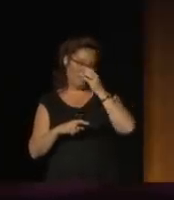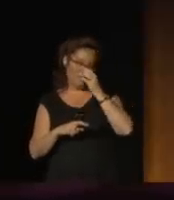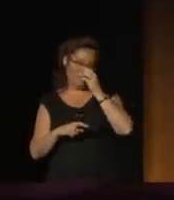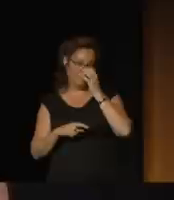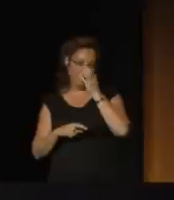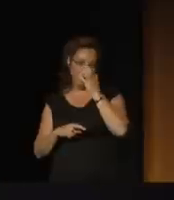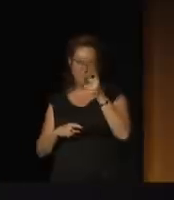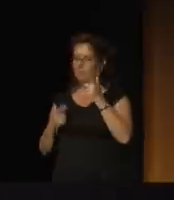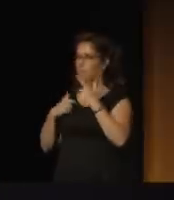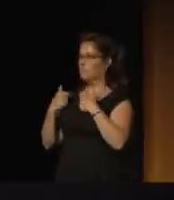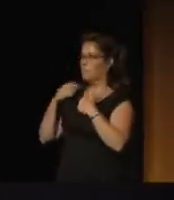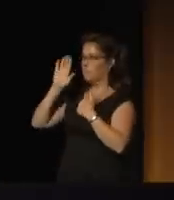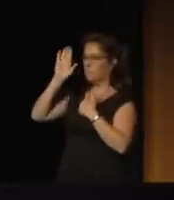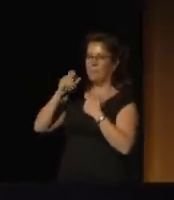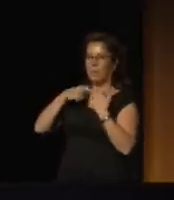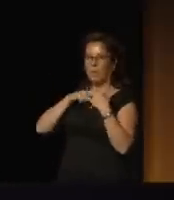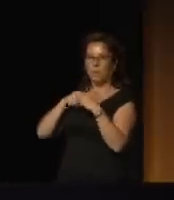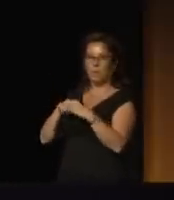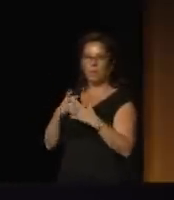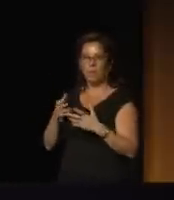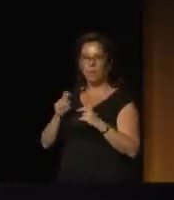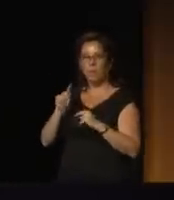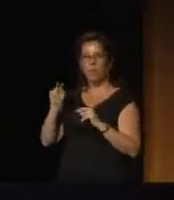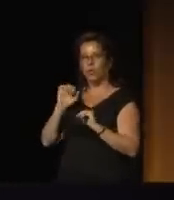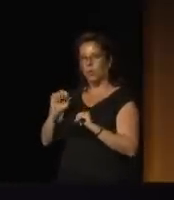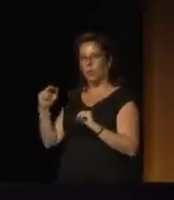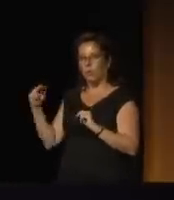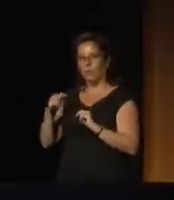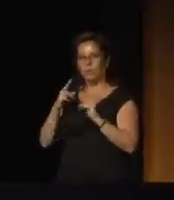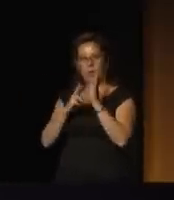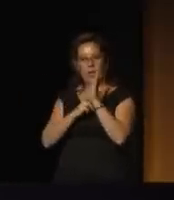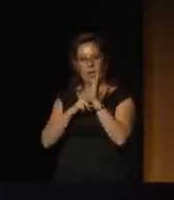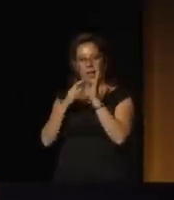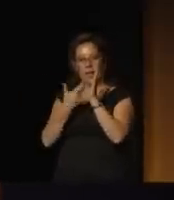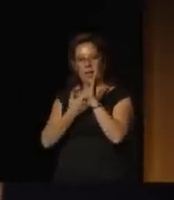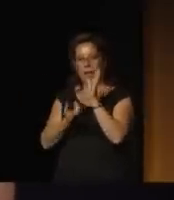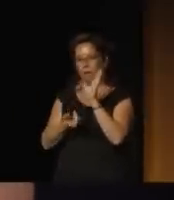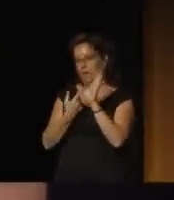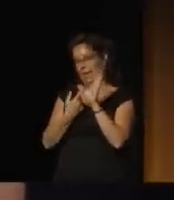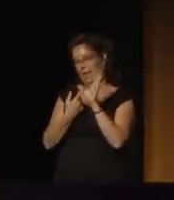I'm wondering what your views are on the NRA and Trump.